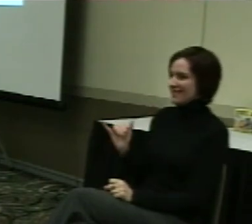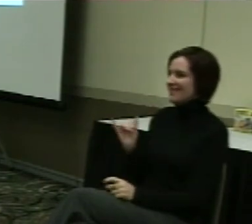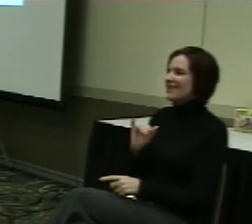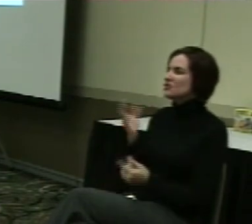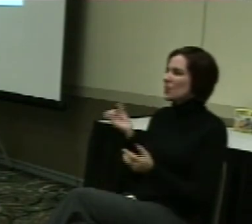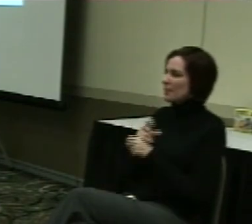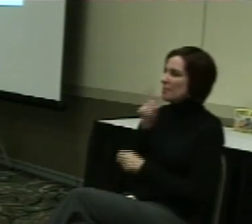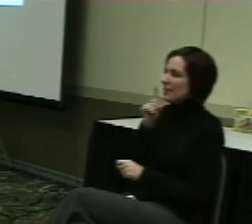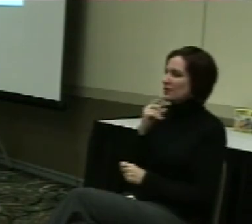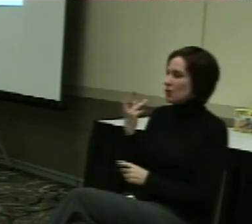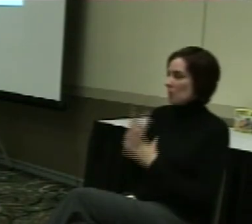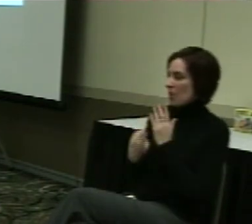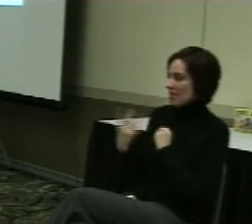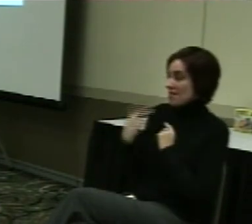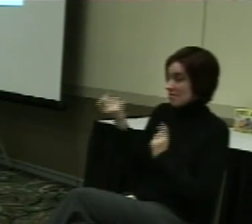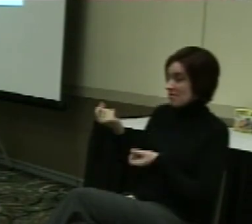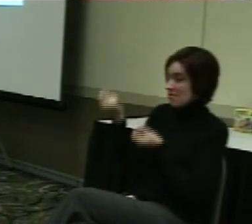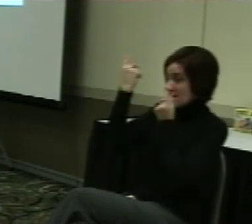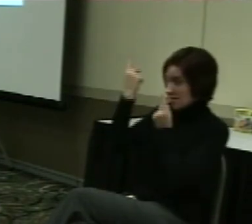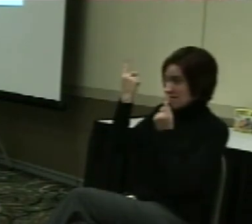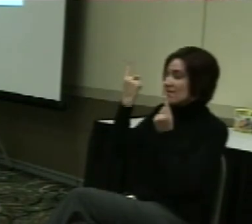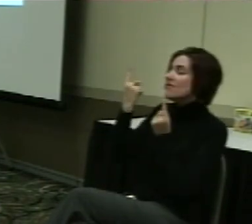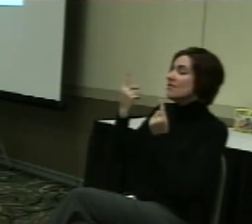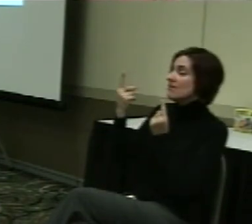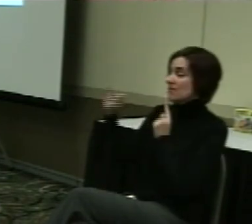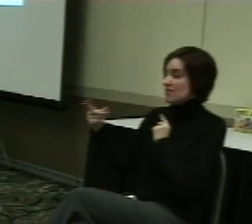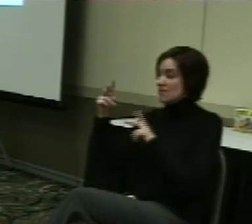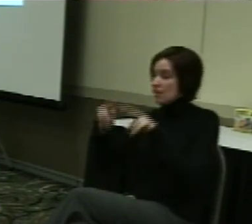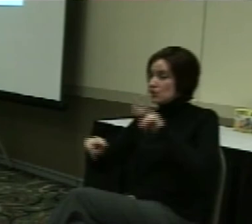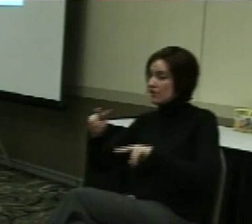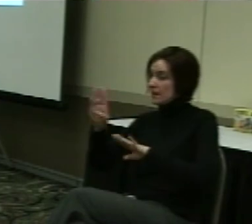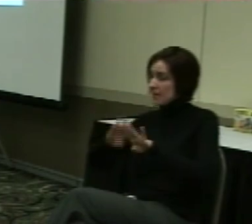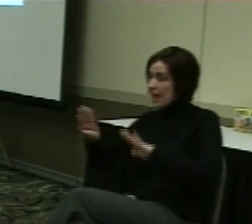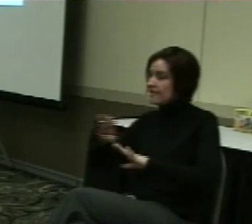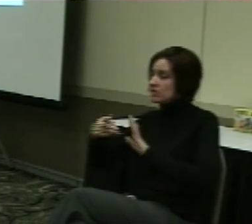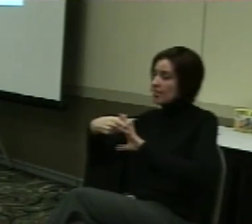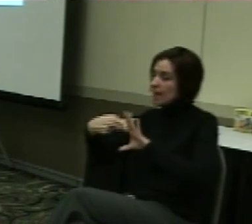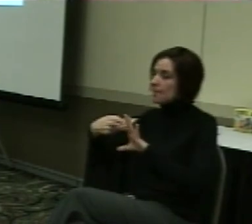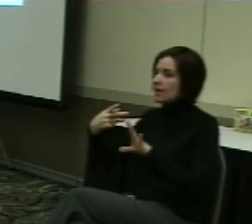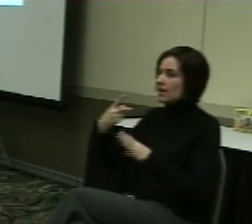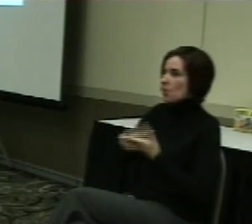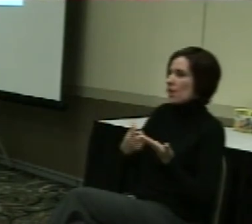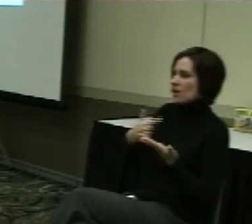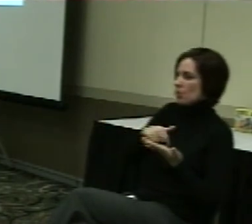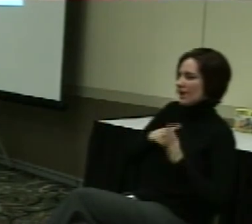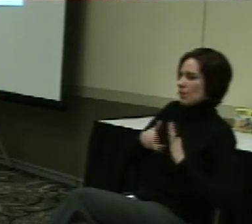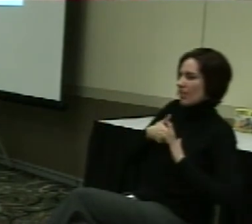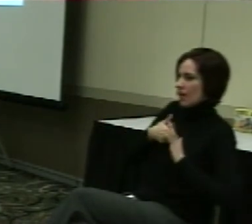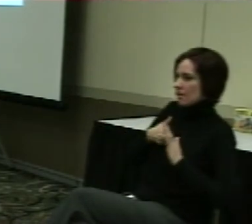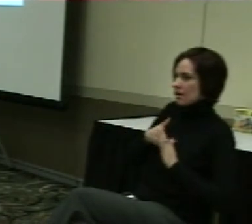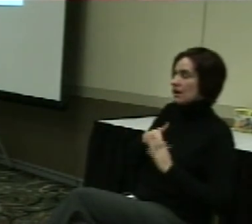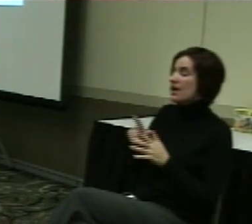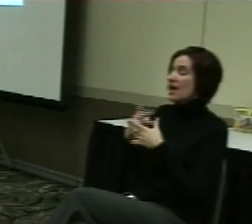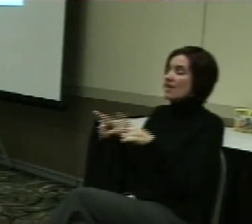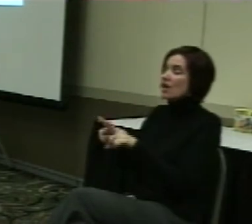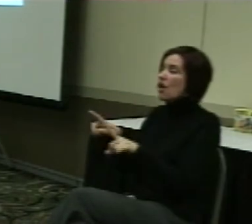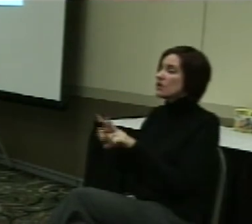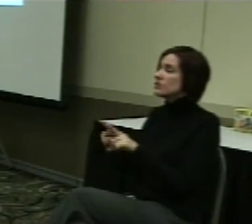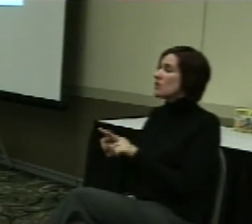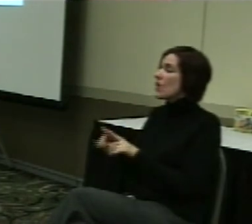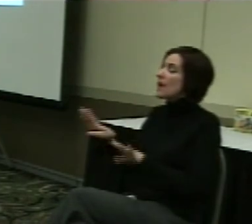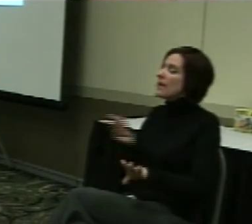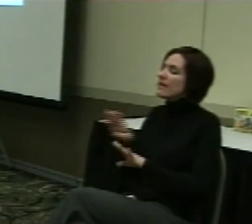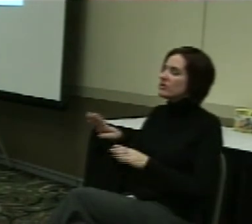knowing the definition of the observable behaviors. More so on behaviors than the concrete grades and stuff like